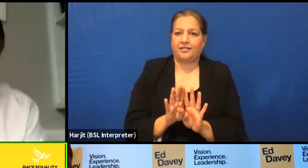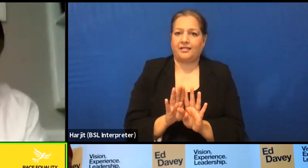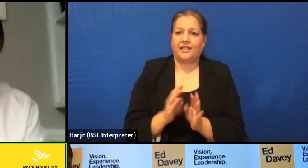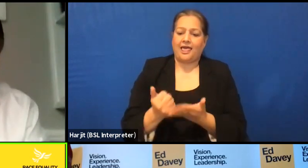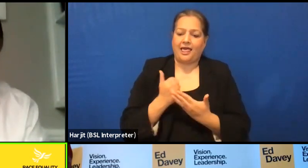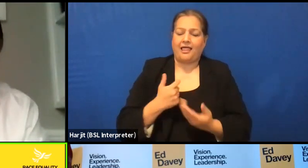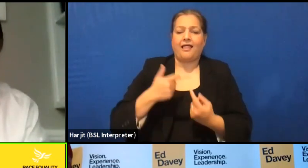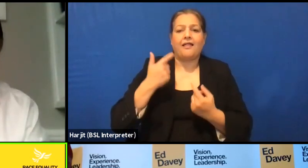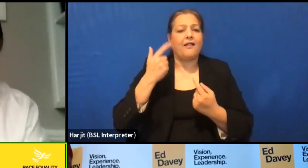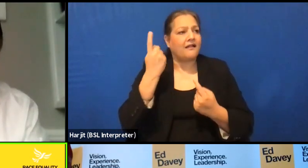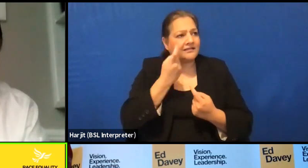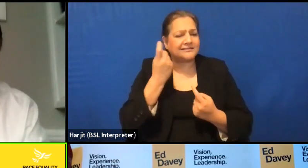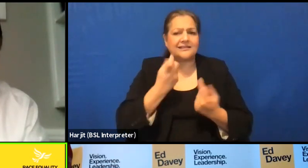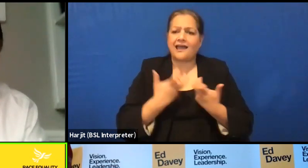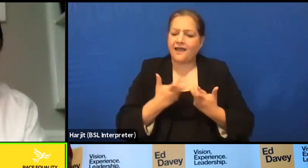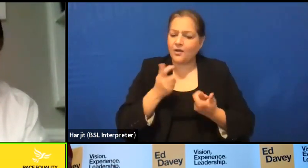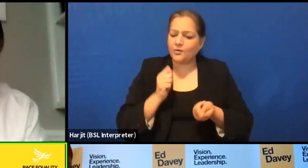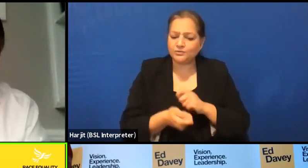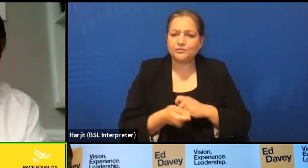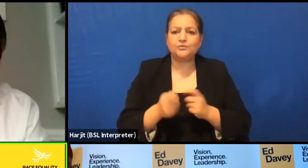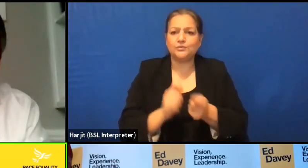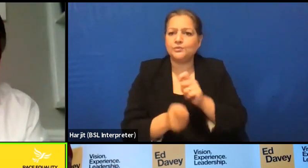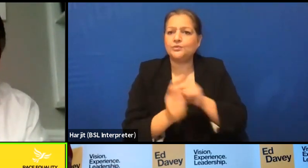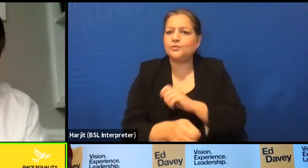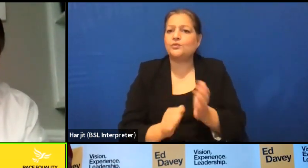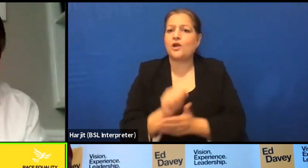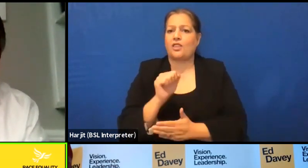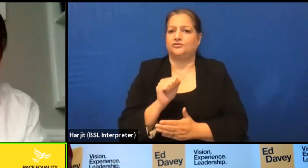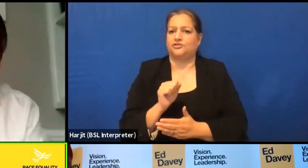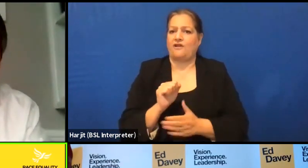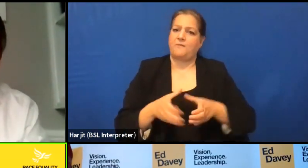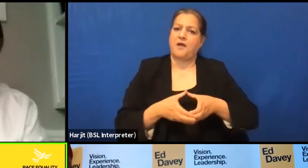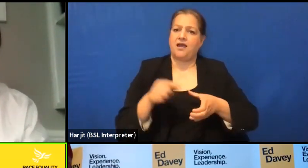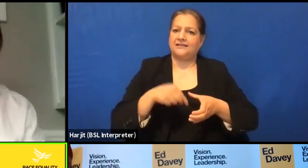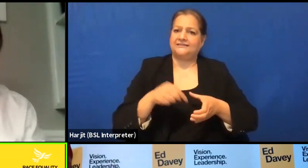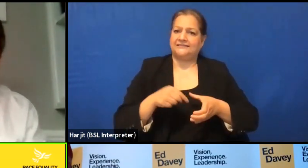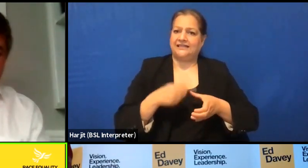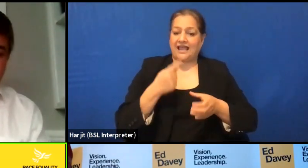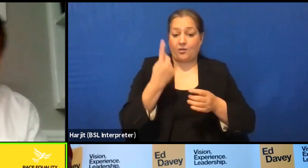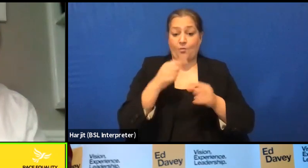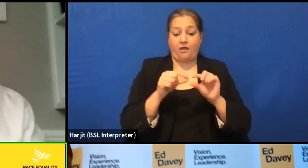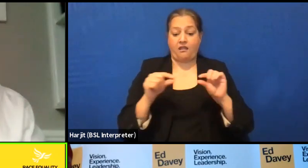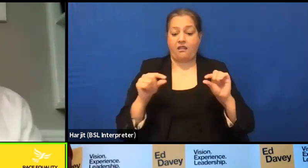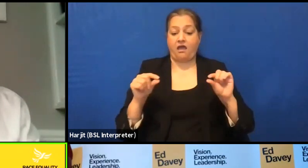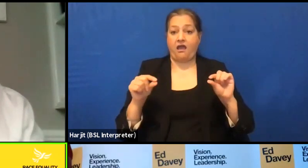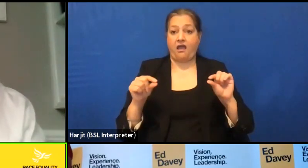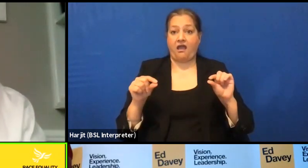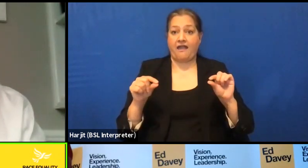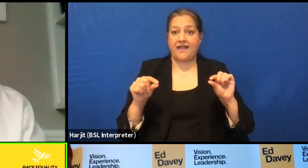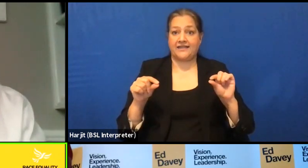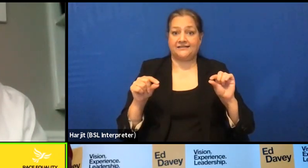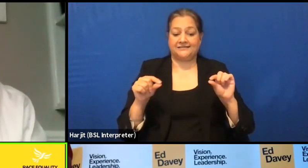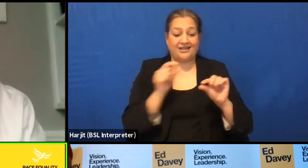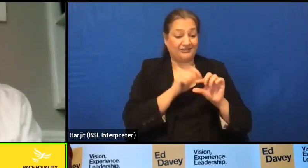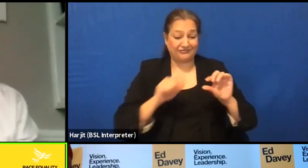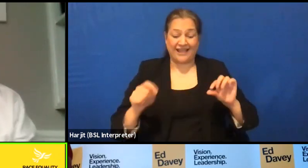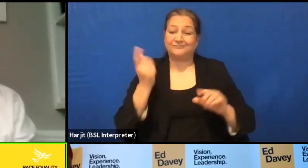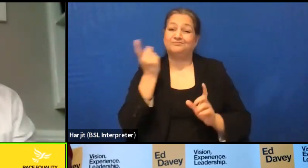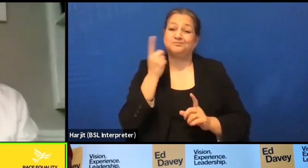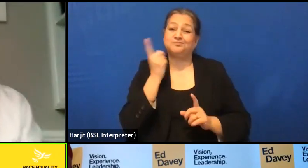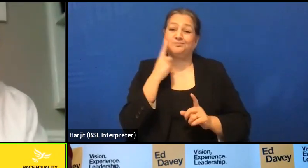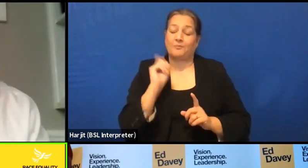this. Changing the culture of a party is something that could be written in one line and can take years to achieve. So what